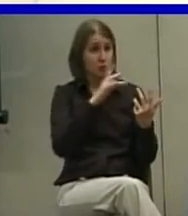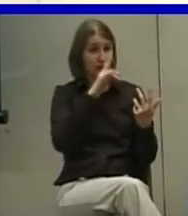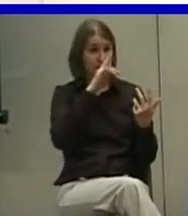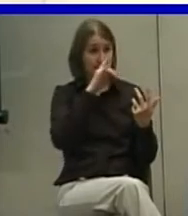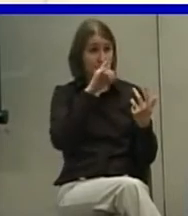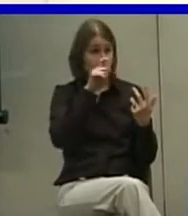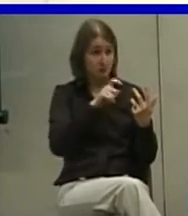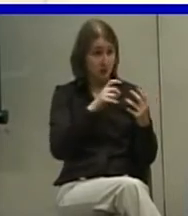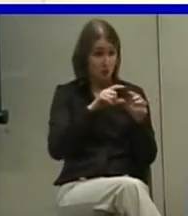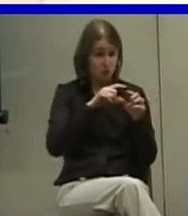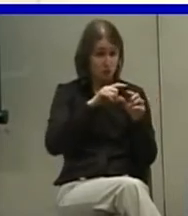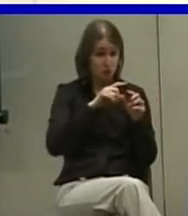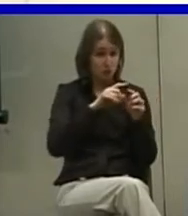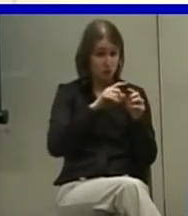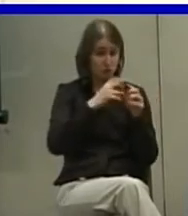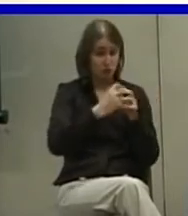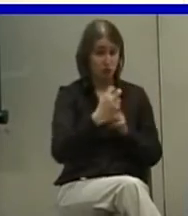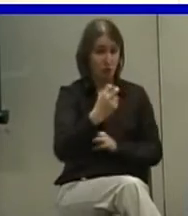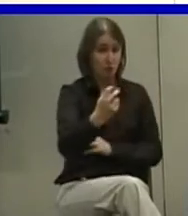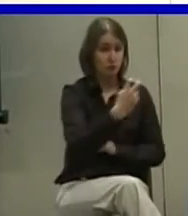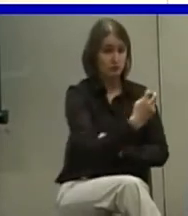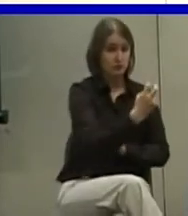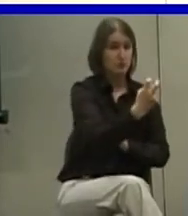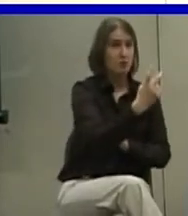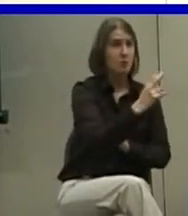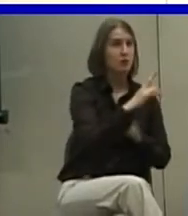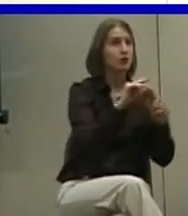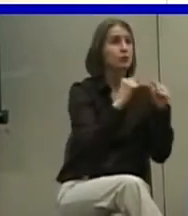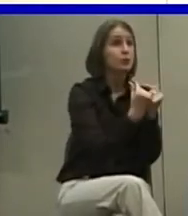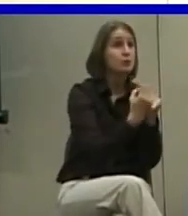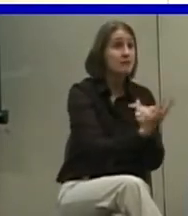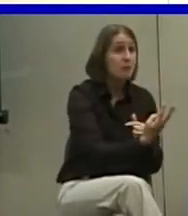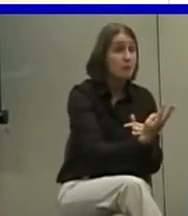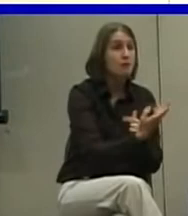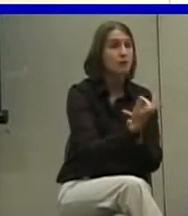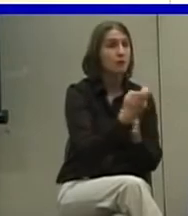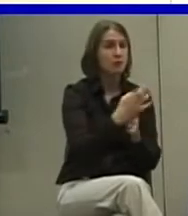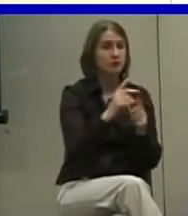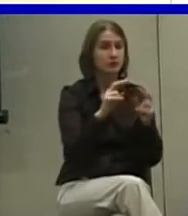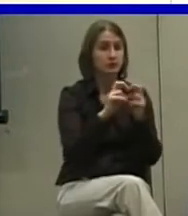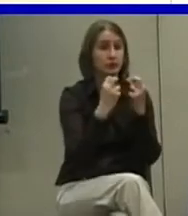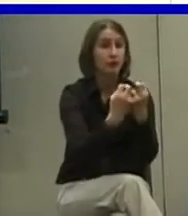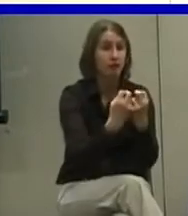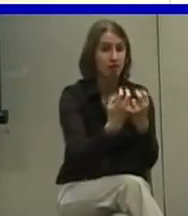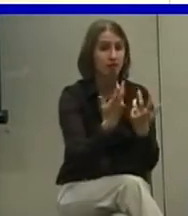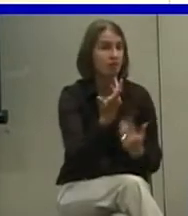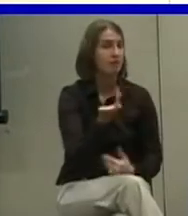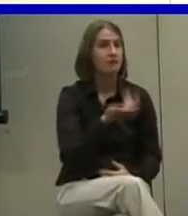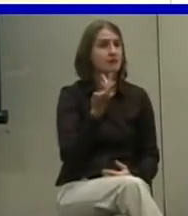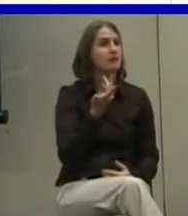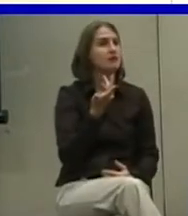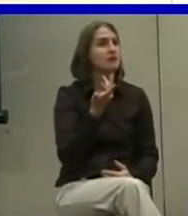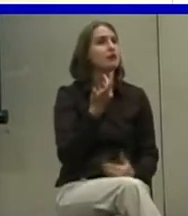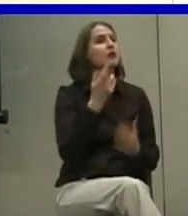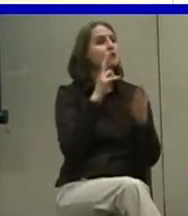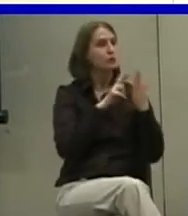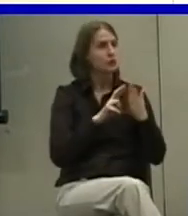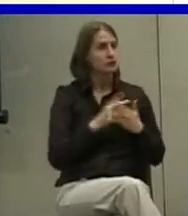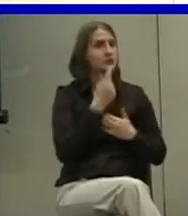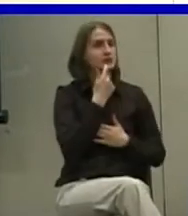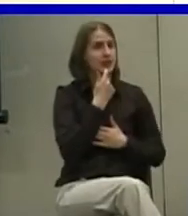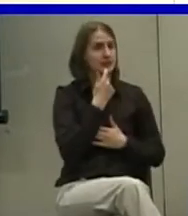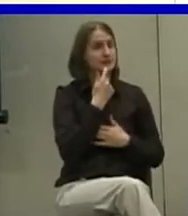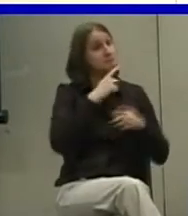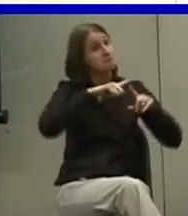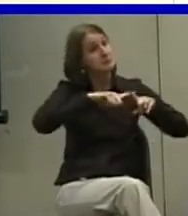in rows, or in groups of 4, or in circles? The research says